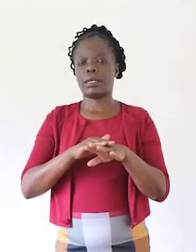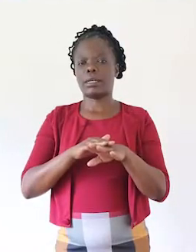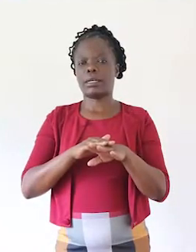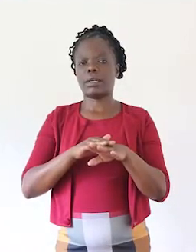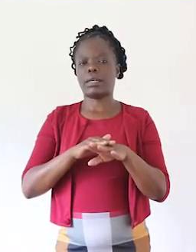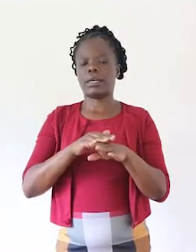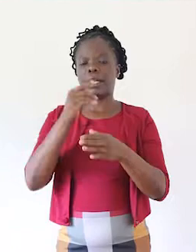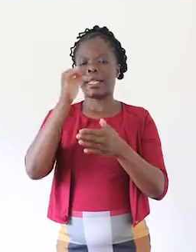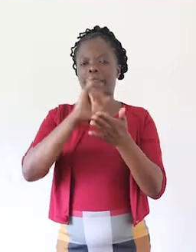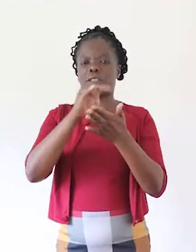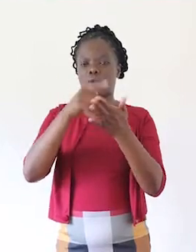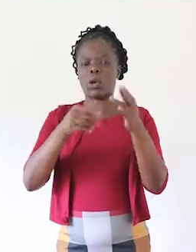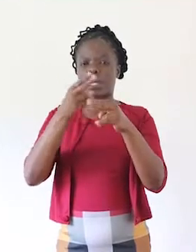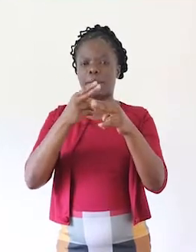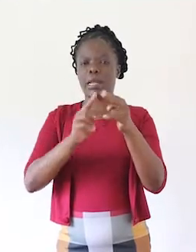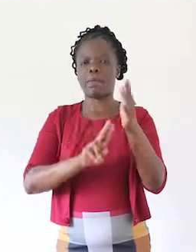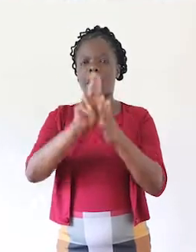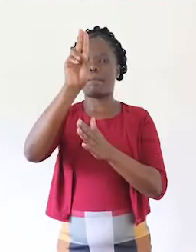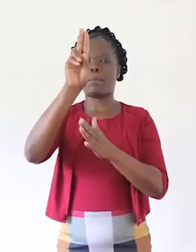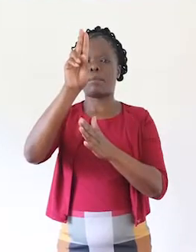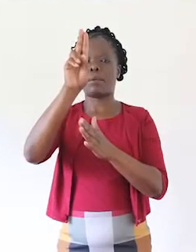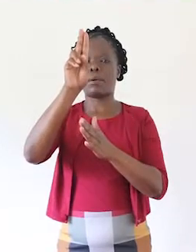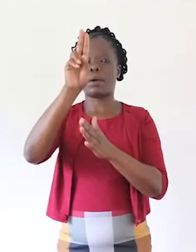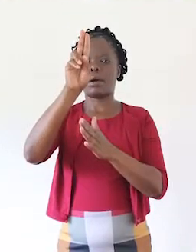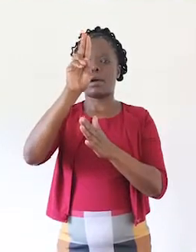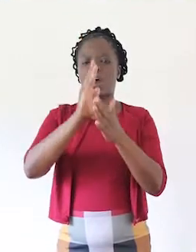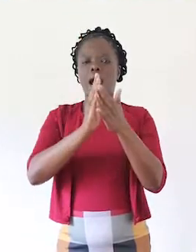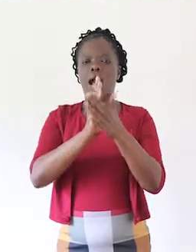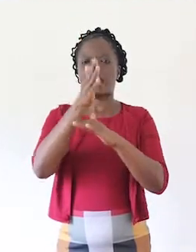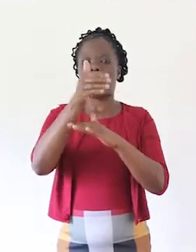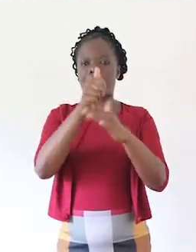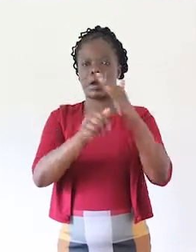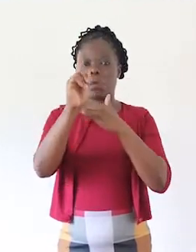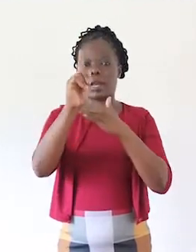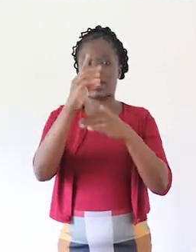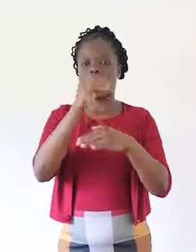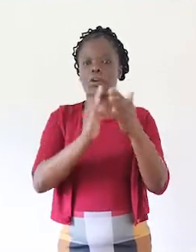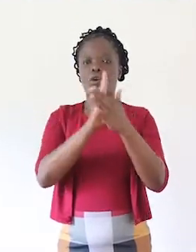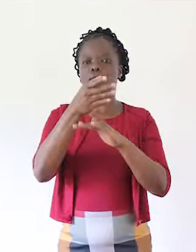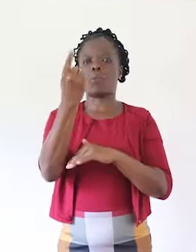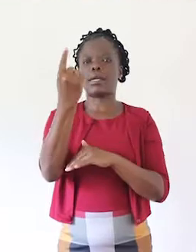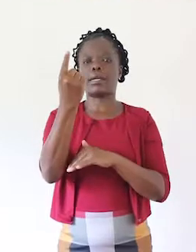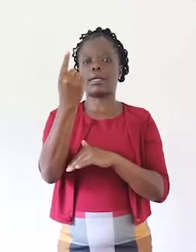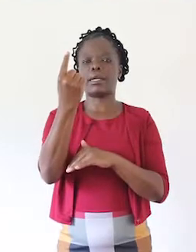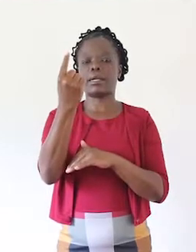That's why we call it under 1/1. Yes,